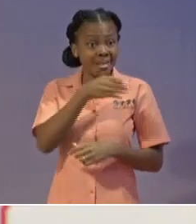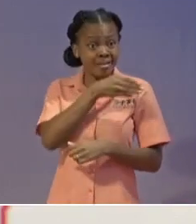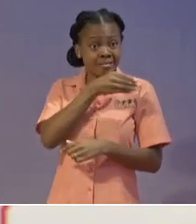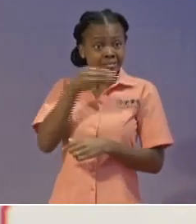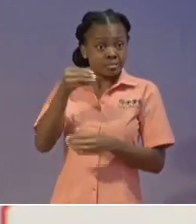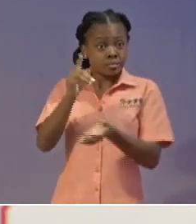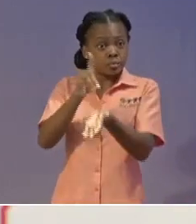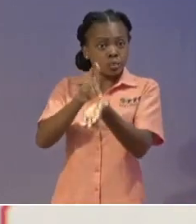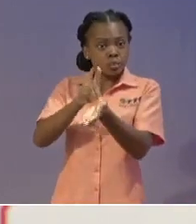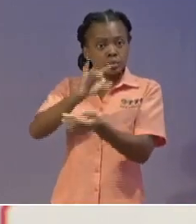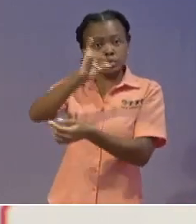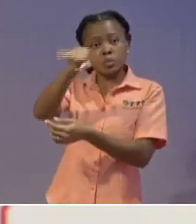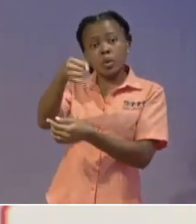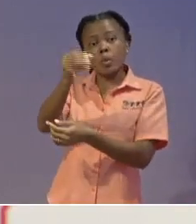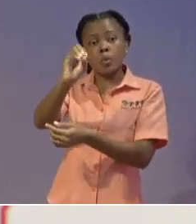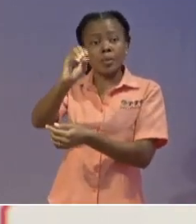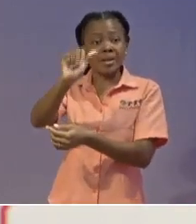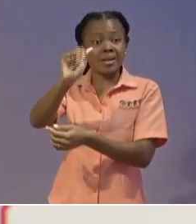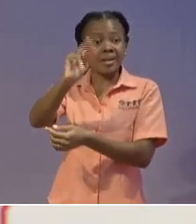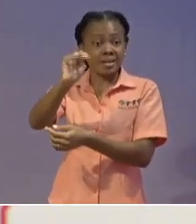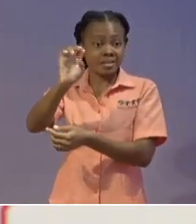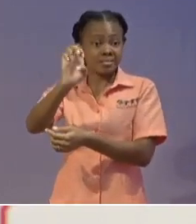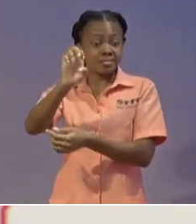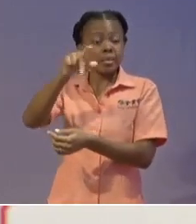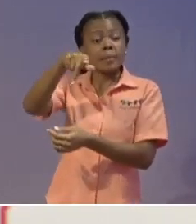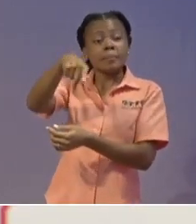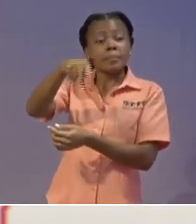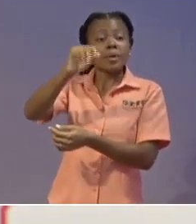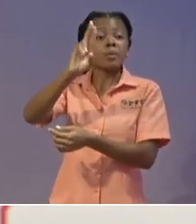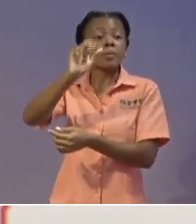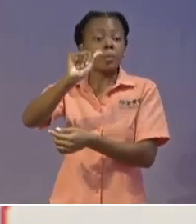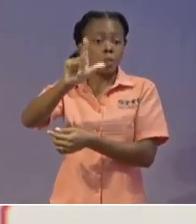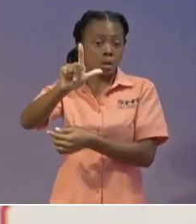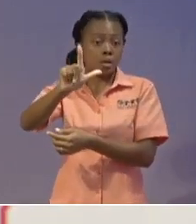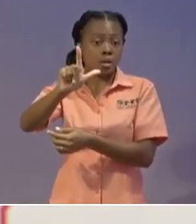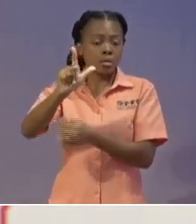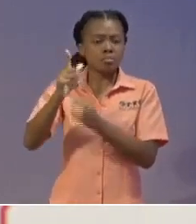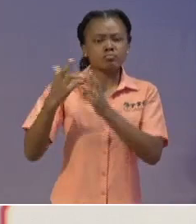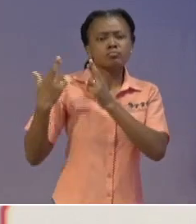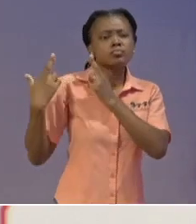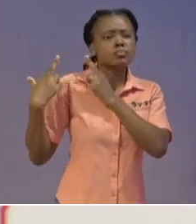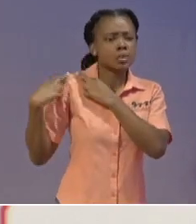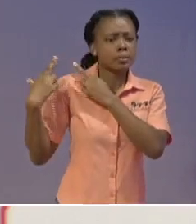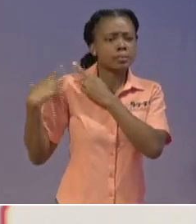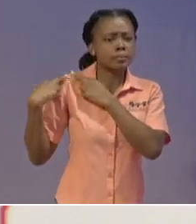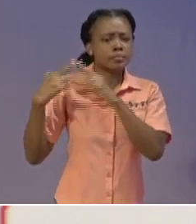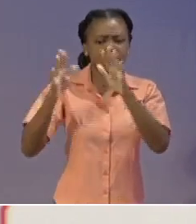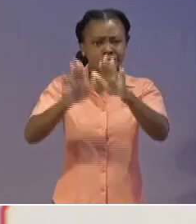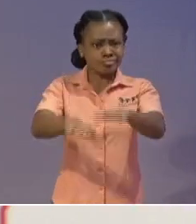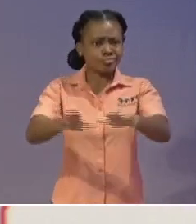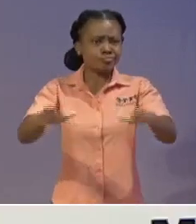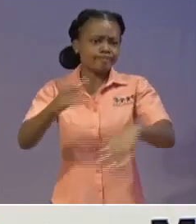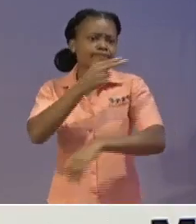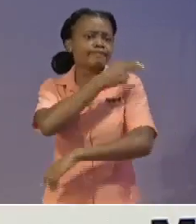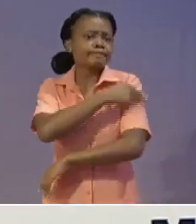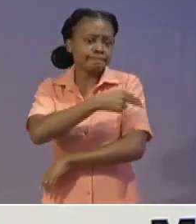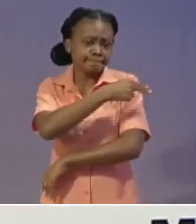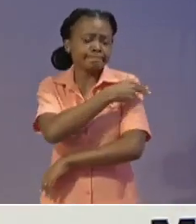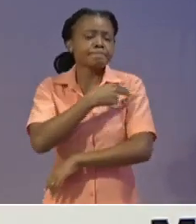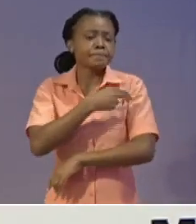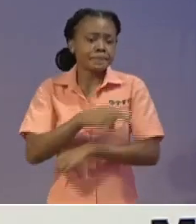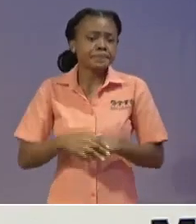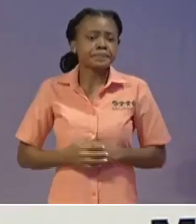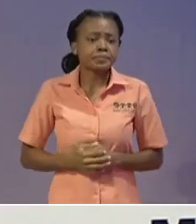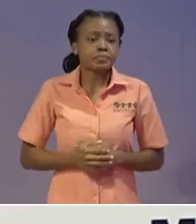Emergency Medicine Specialist, Pediatric Emergency Department, Eric Williams Medical Sciences Complex. I am